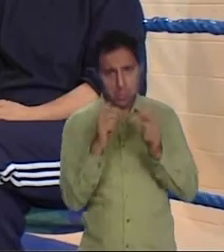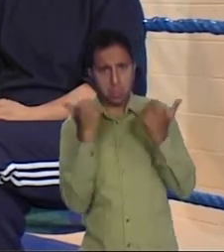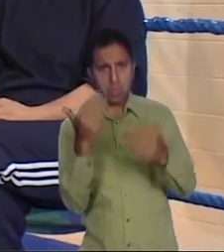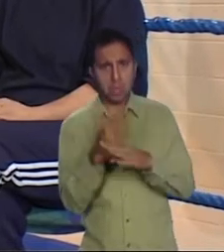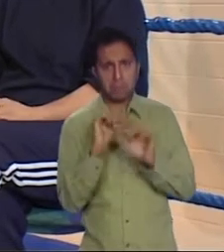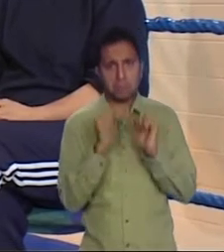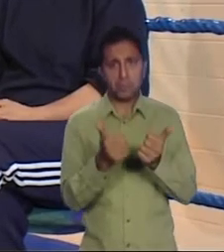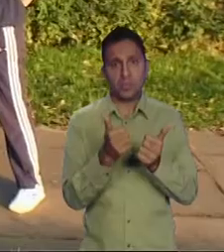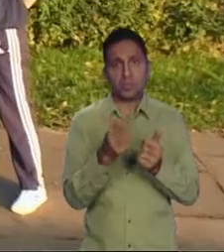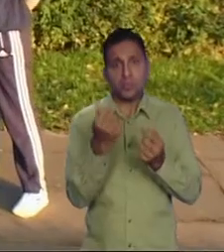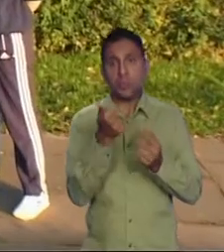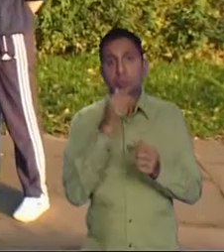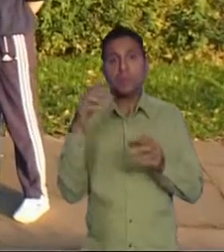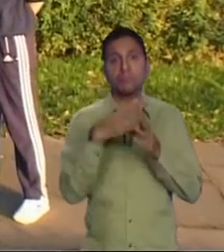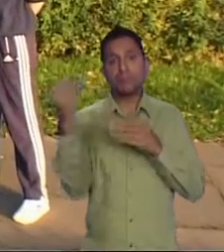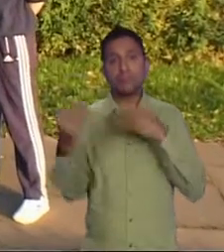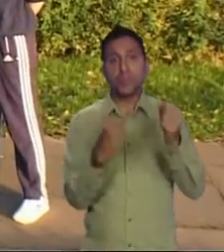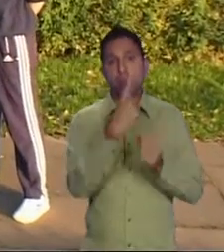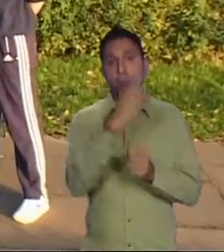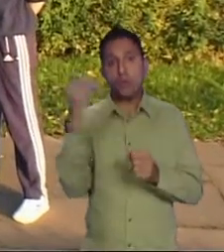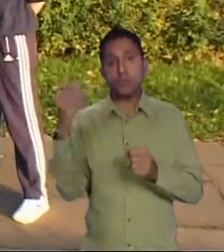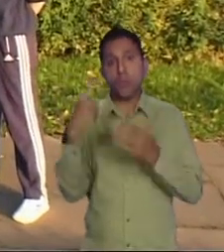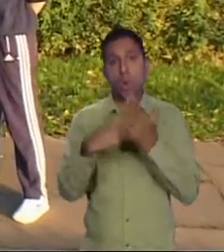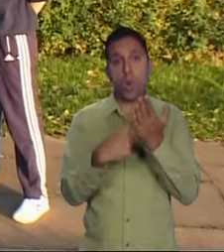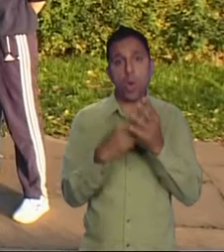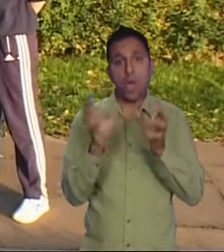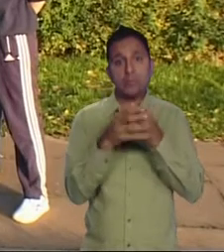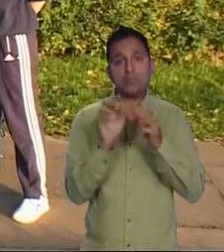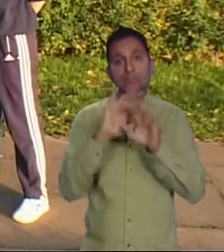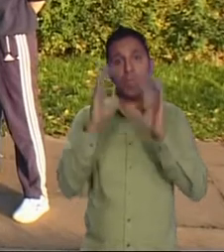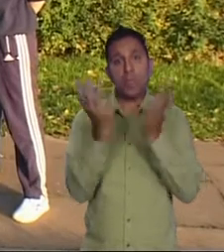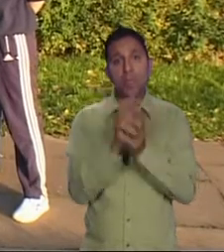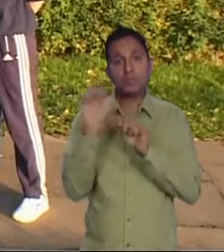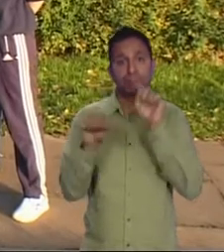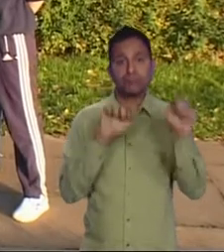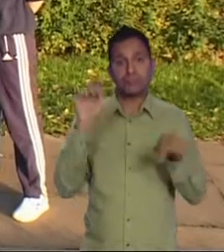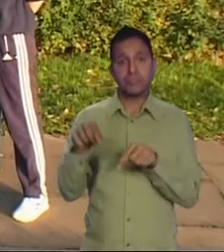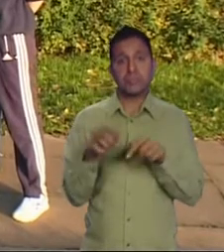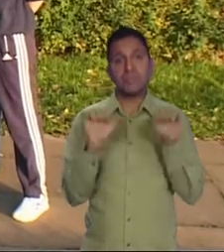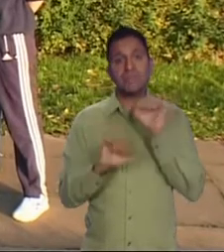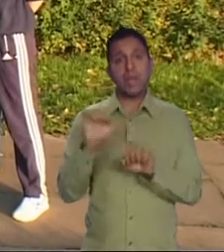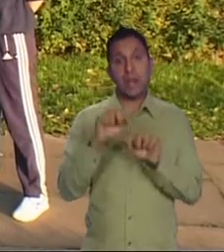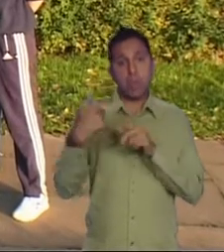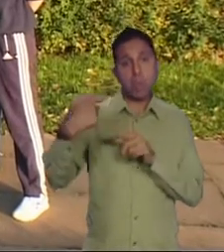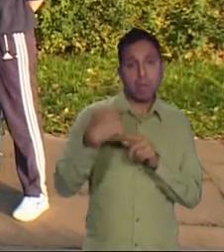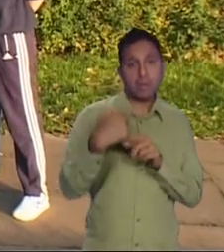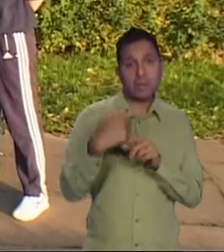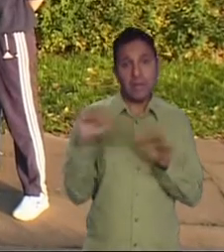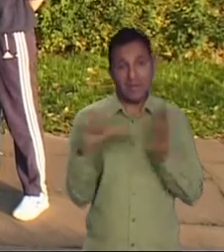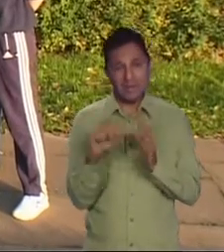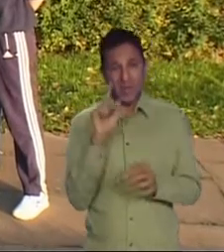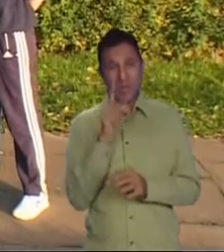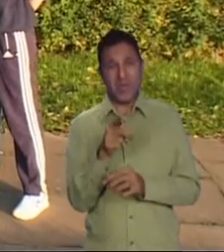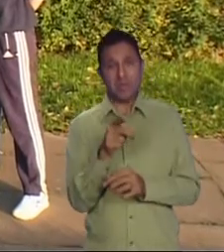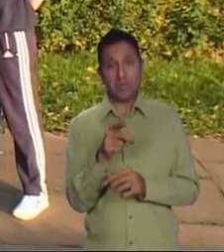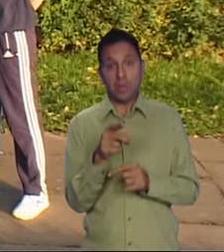agencies around the world. Defences against edge weapons, not as difficult as it may seem. The answer is obviously not to get stabbed and not to get cut. Defend